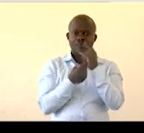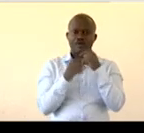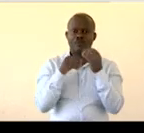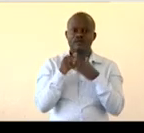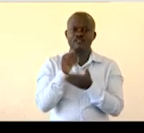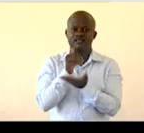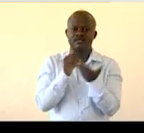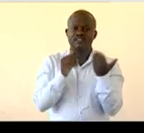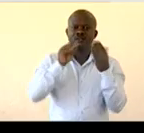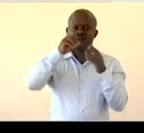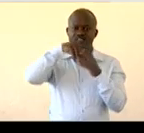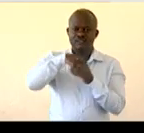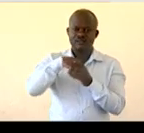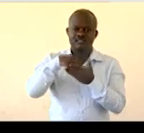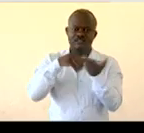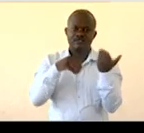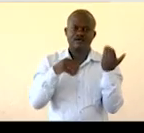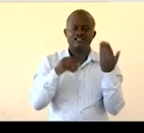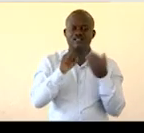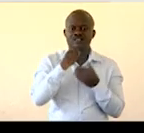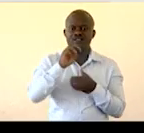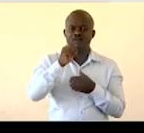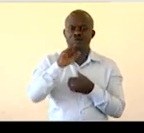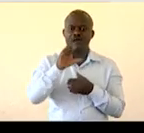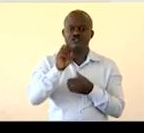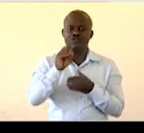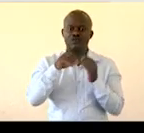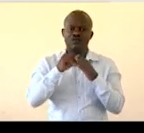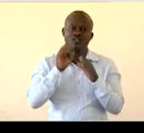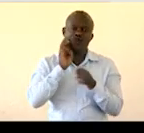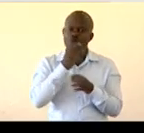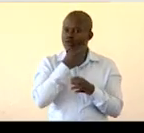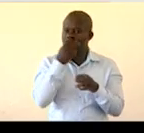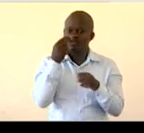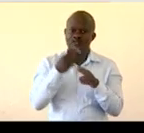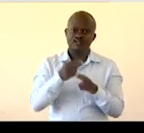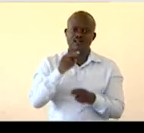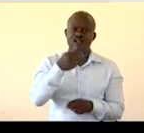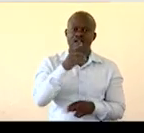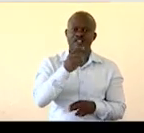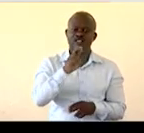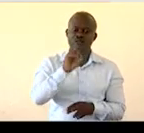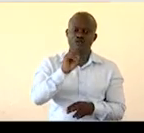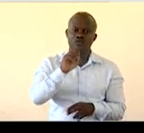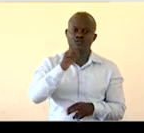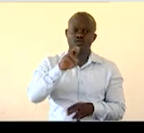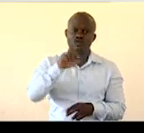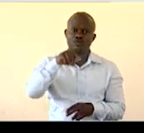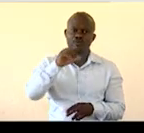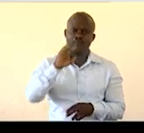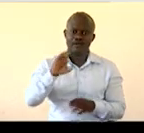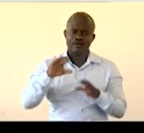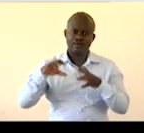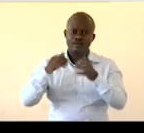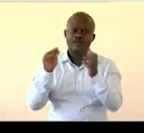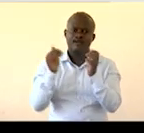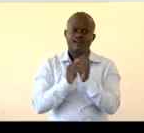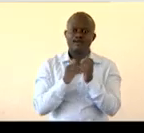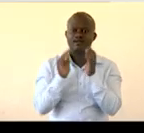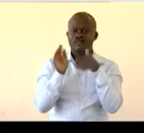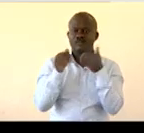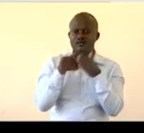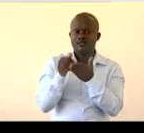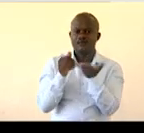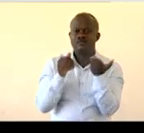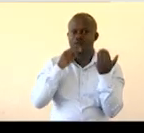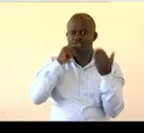plant in relation to the stimulus of water is called hydrotropic movements, and the equivalent response